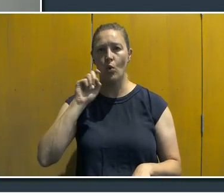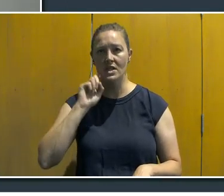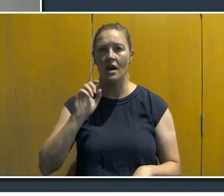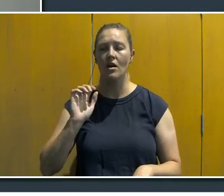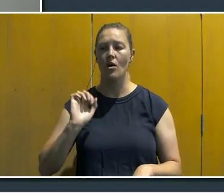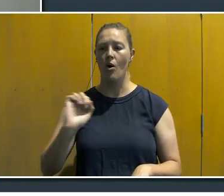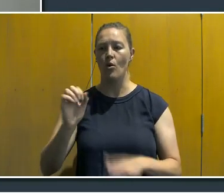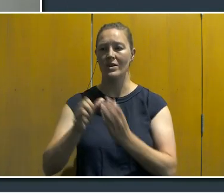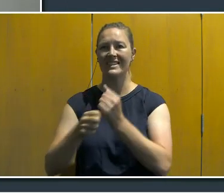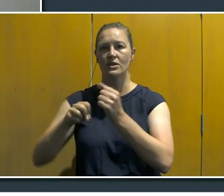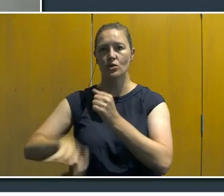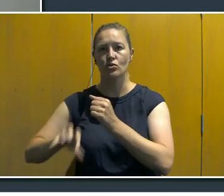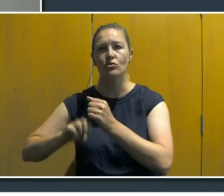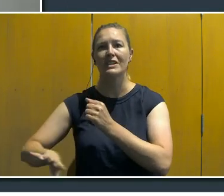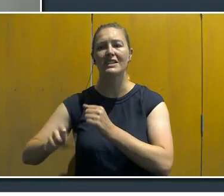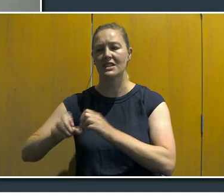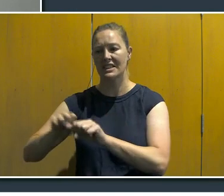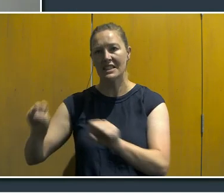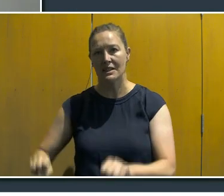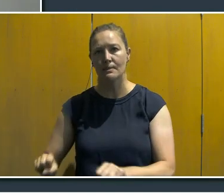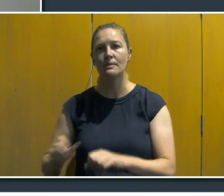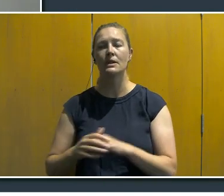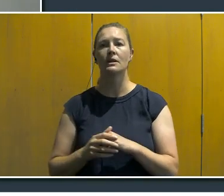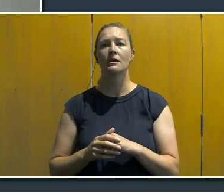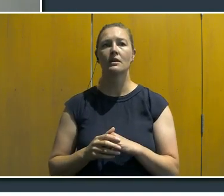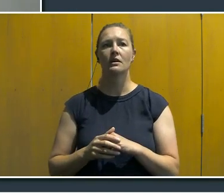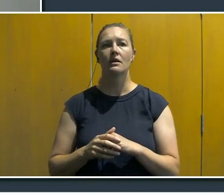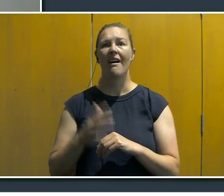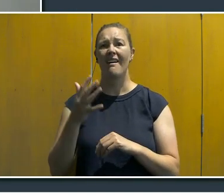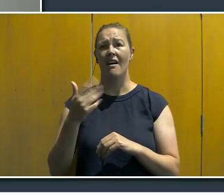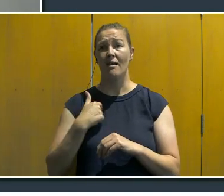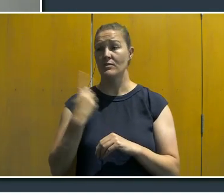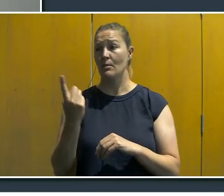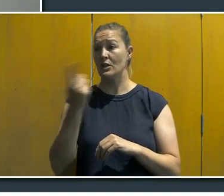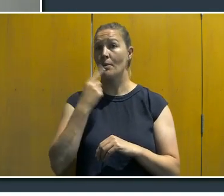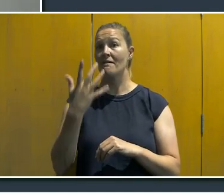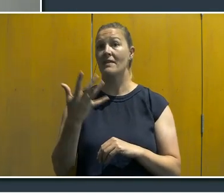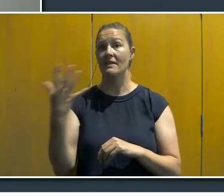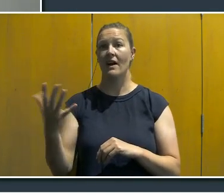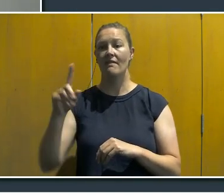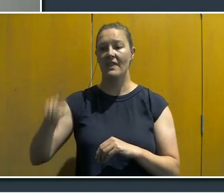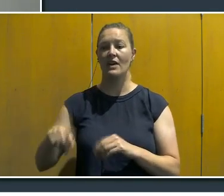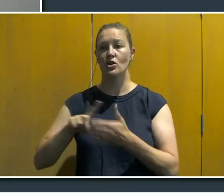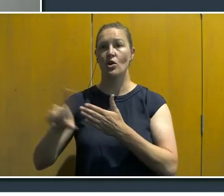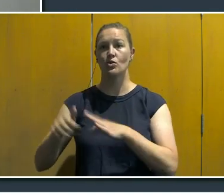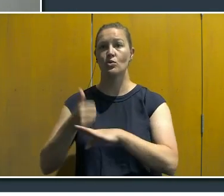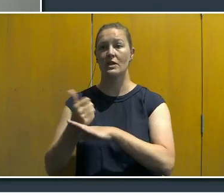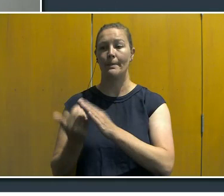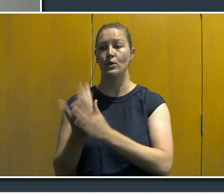your own sewage system. I've been reliably told it's $55,000 now to put in a sewage system.